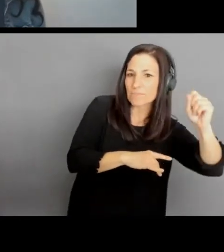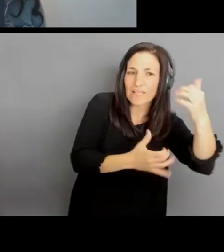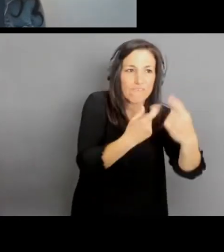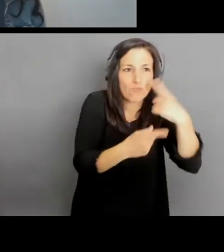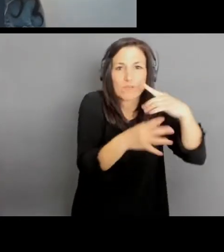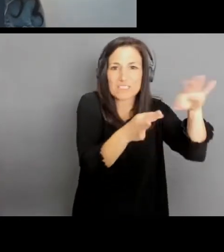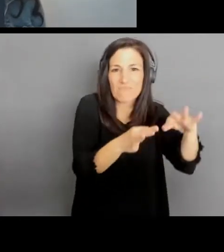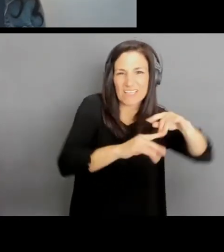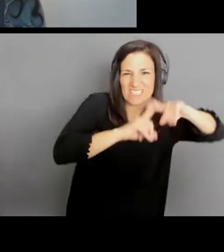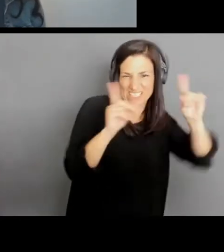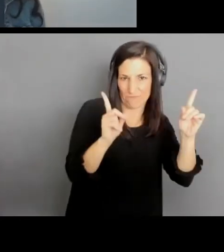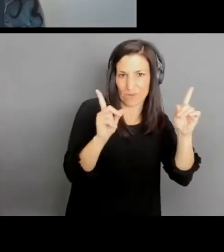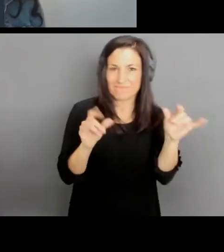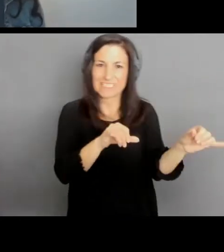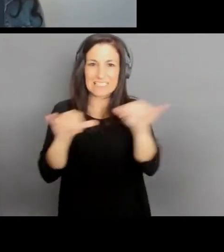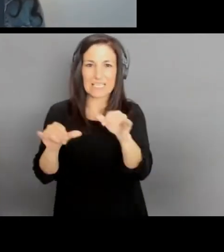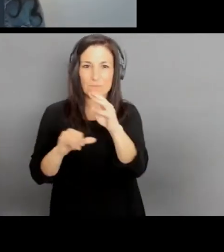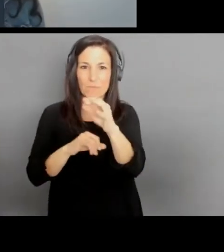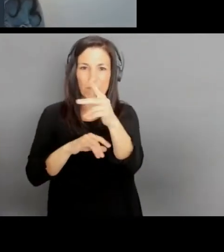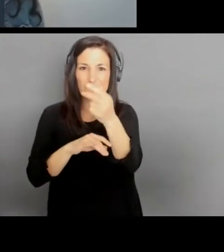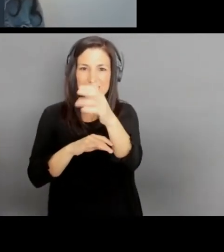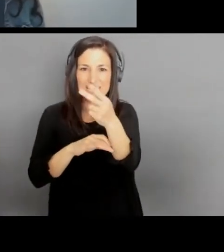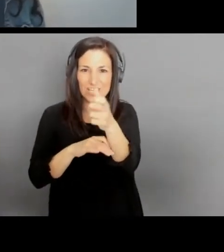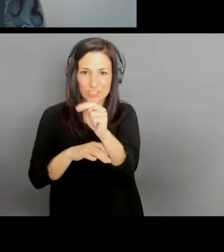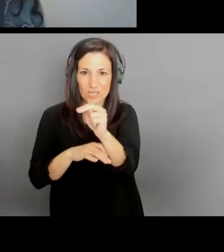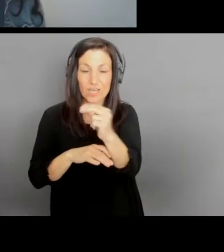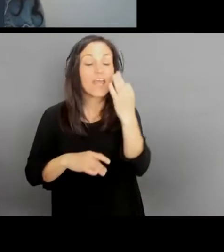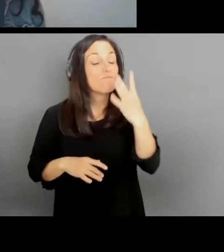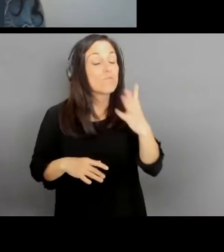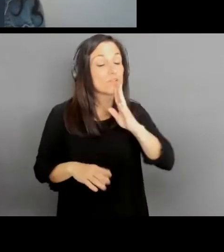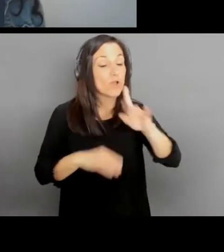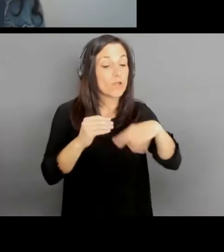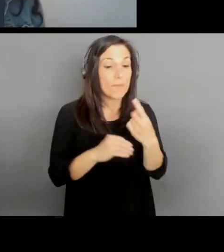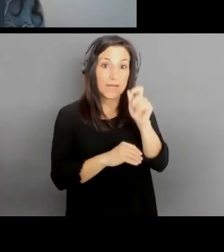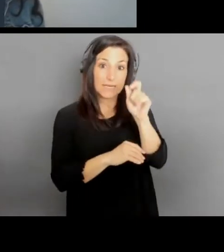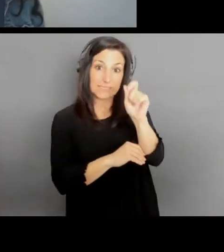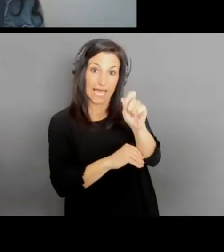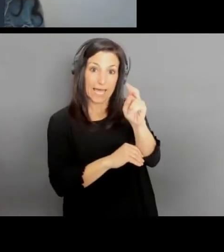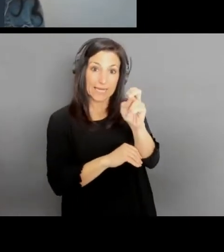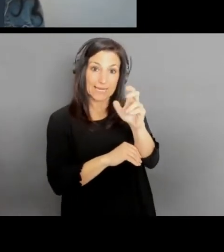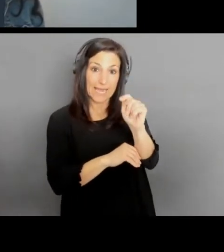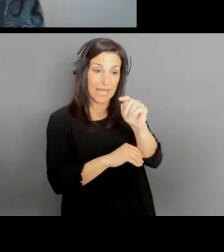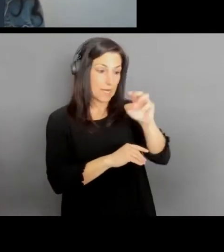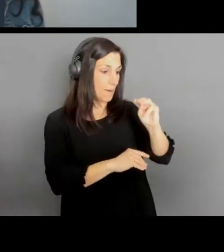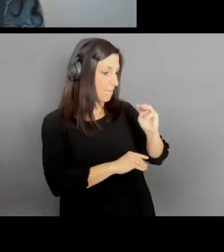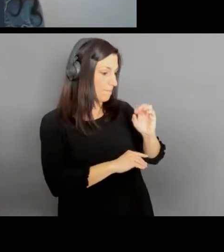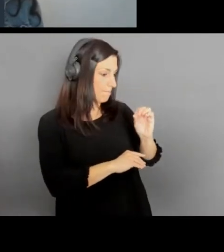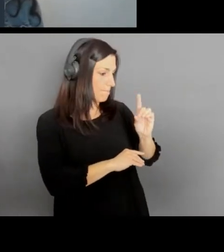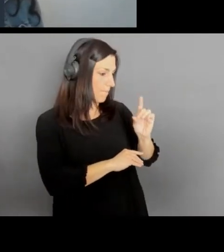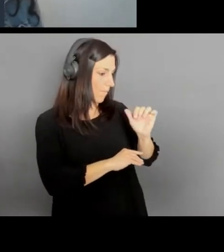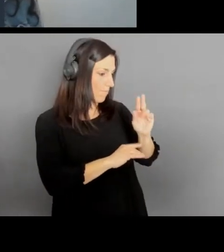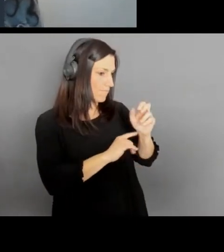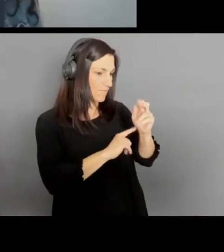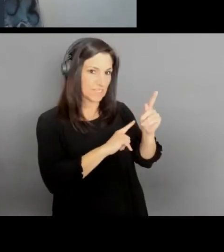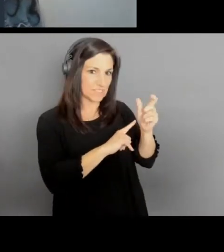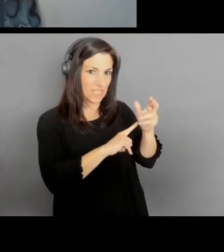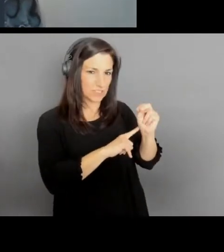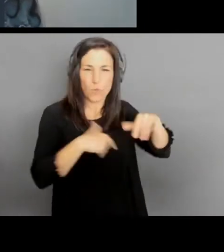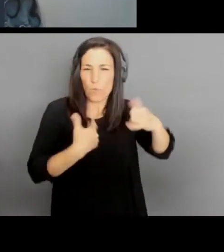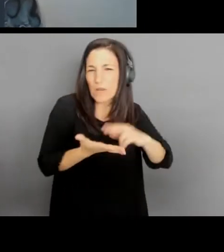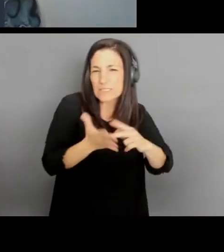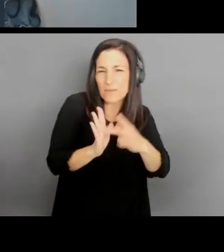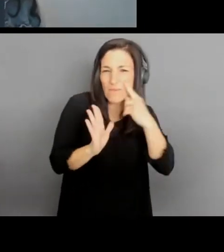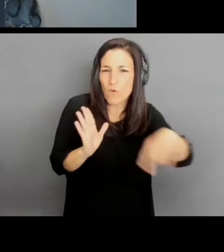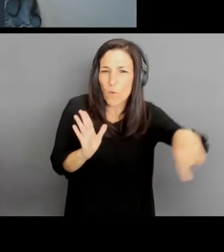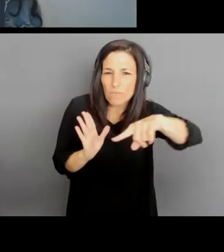talking about .NET modernization, what exactly do we mean at AWS? Absolutely.